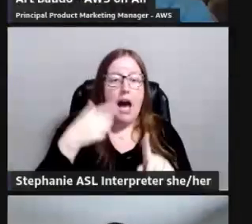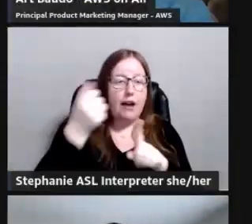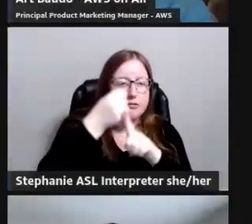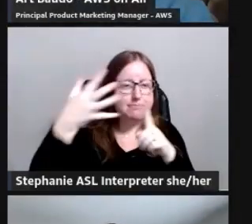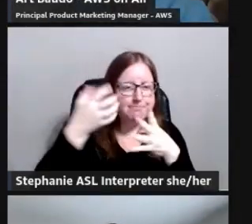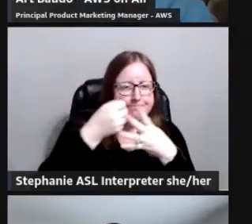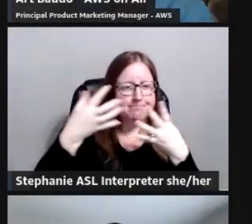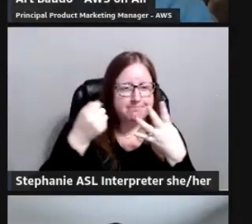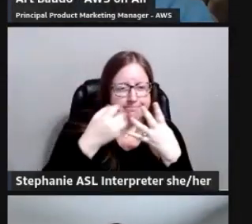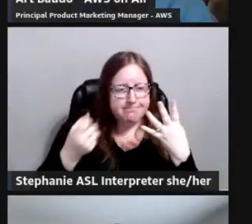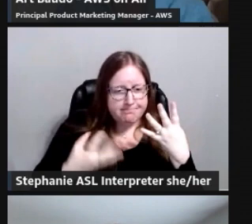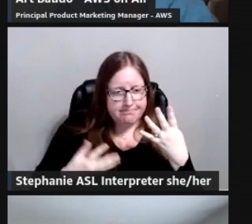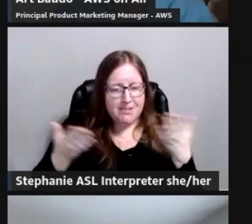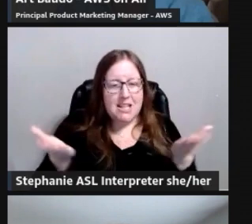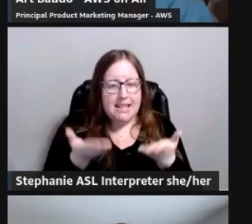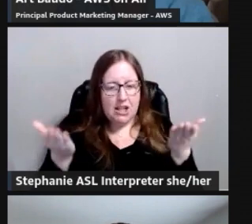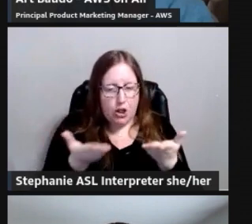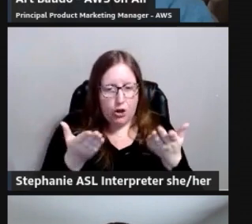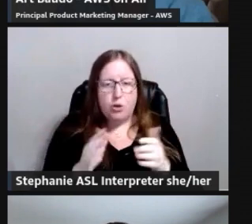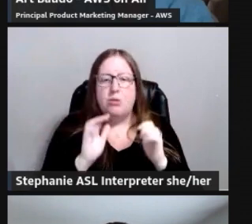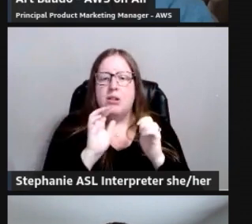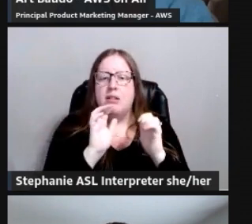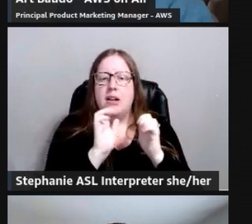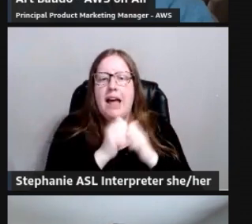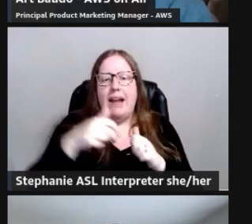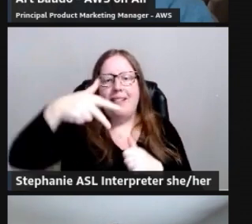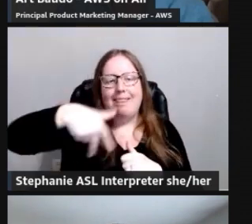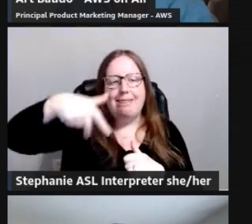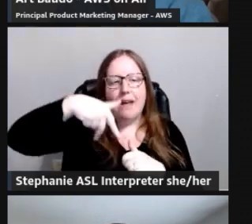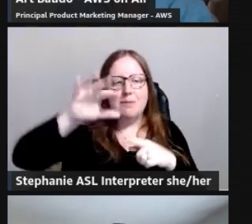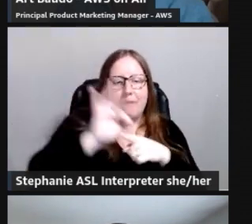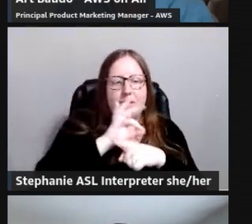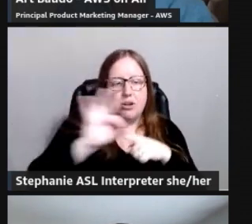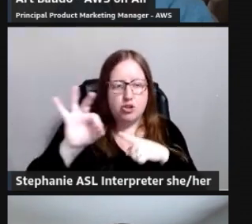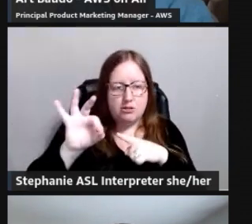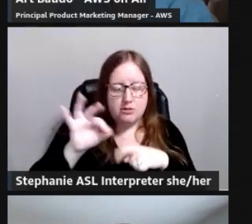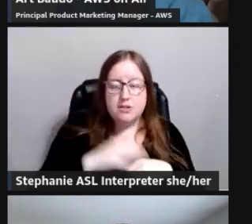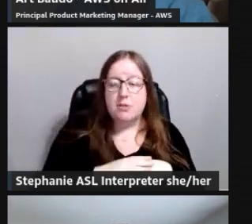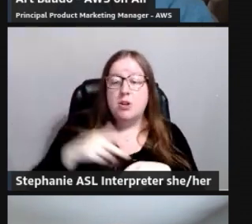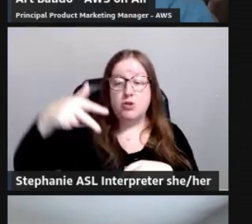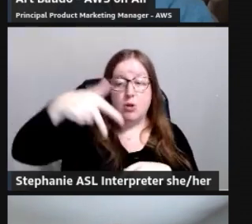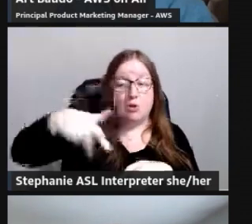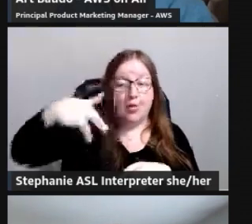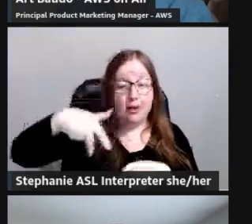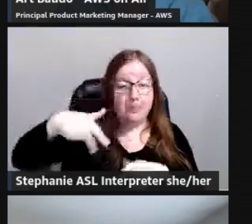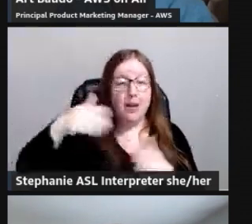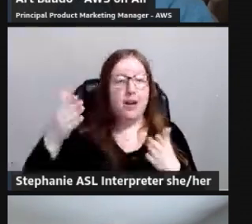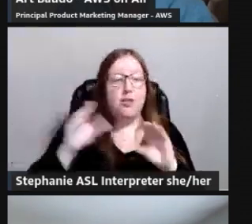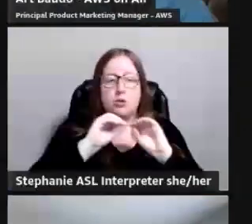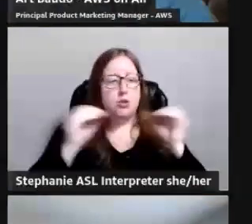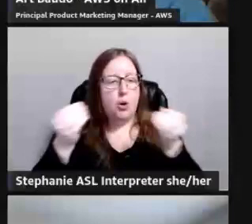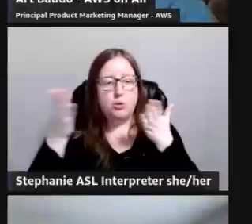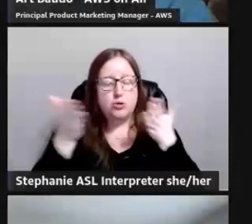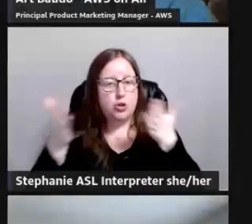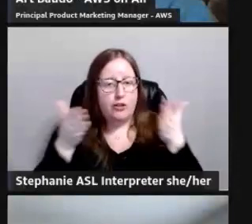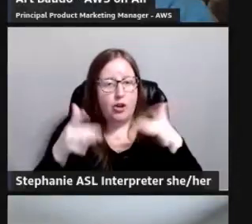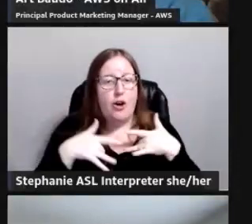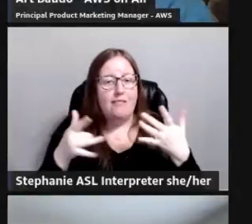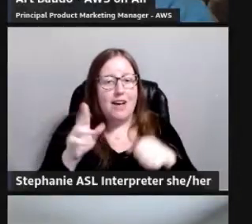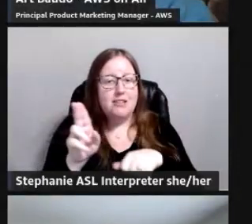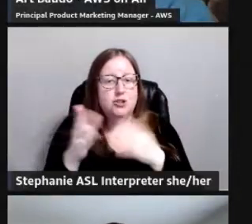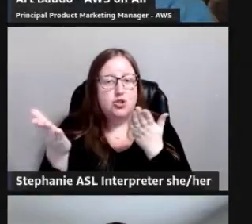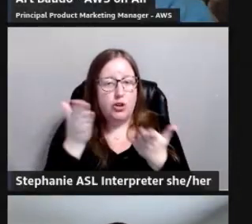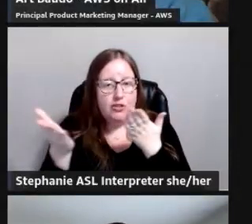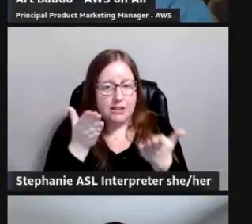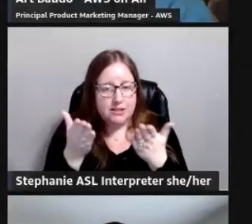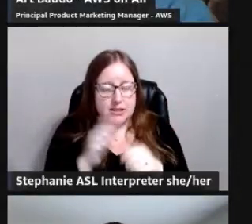4 steps here and house them in Lambda functions. So Lambda is our serverless event-driven compute service.